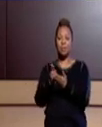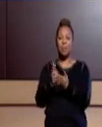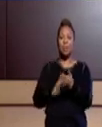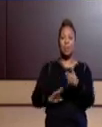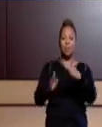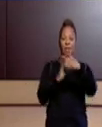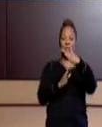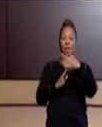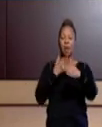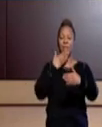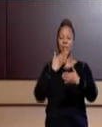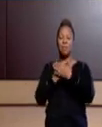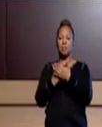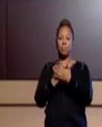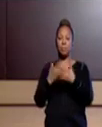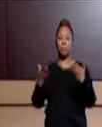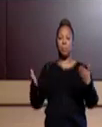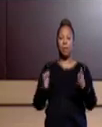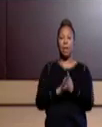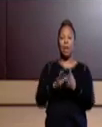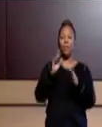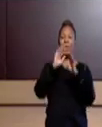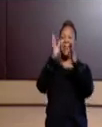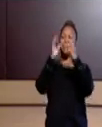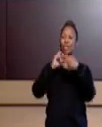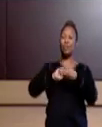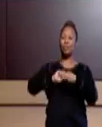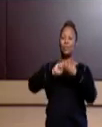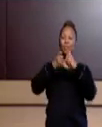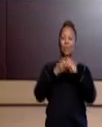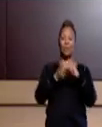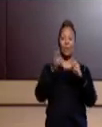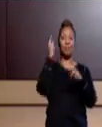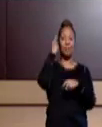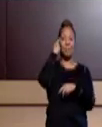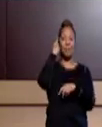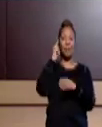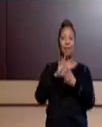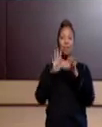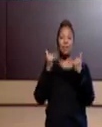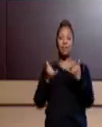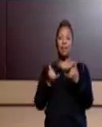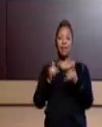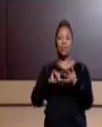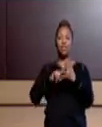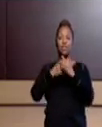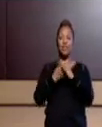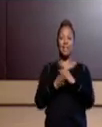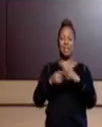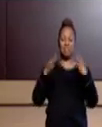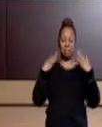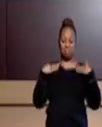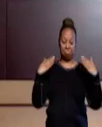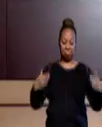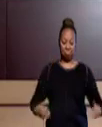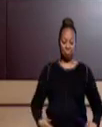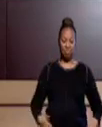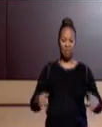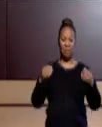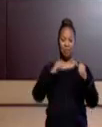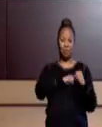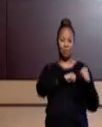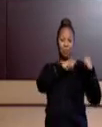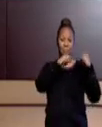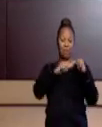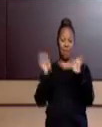those things that are of a good report. And we ask, God, that you begin to restore the mind. We now pray, God, we pray that you begin to build the body. Give us the ability to move our